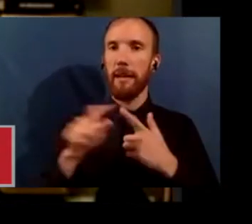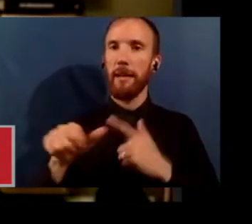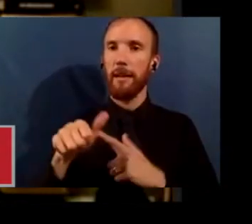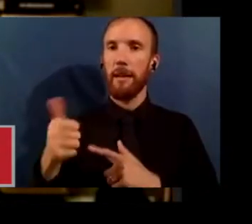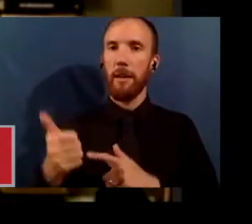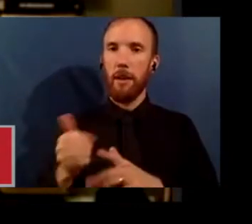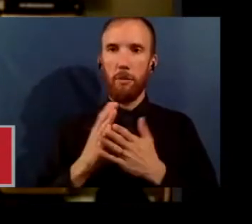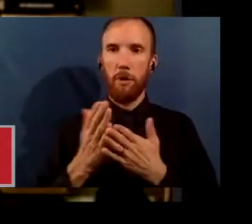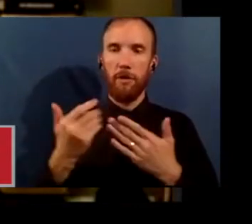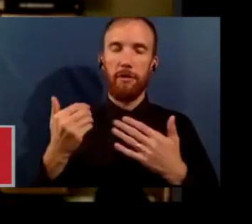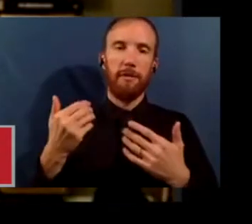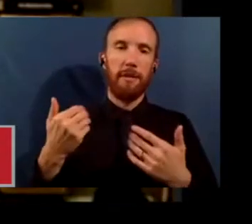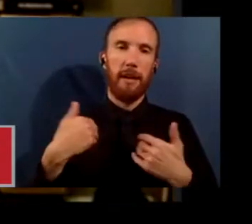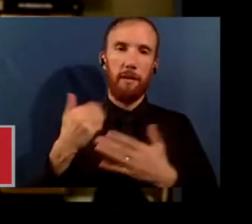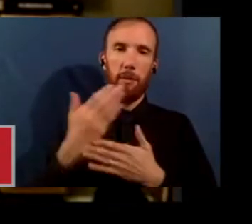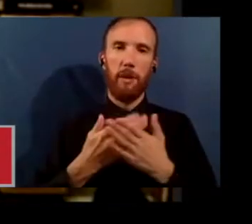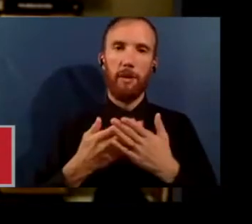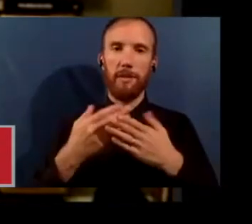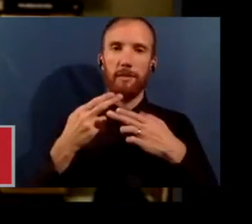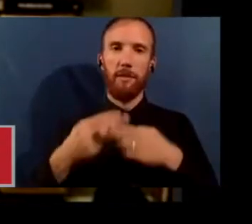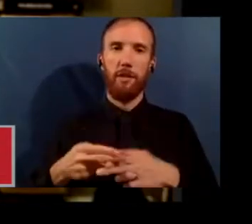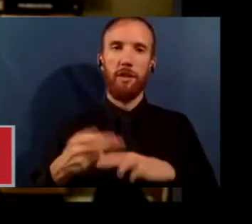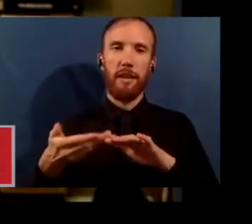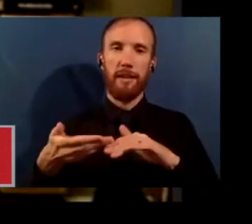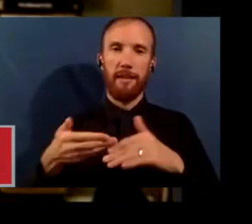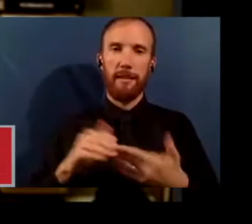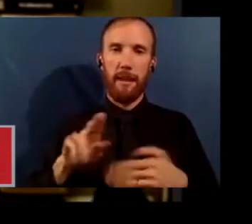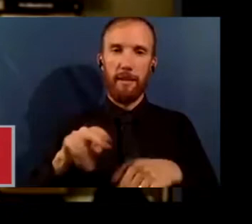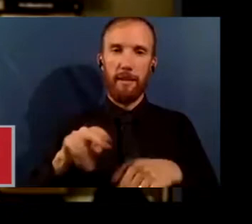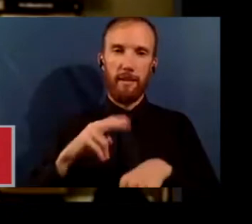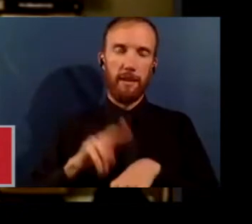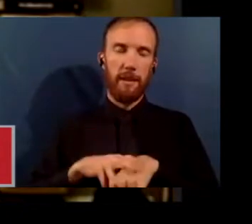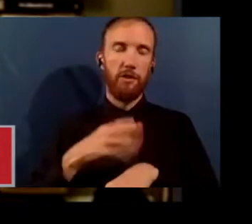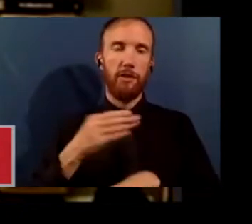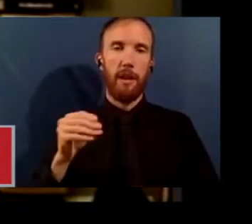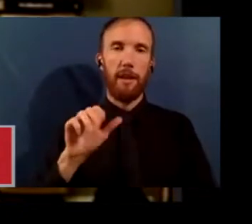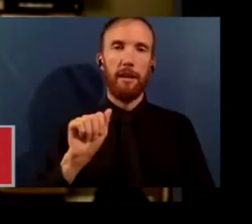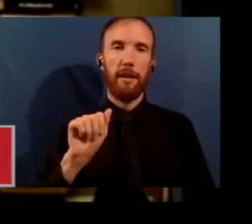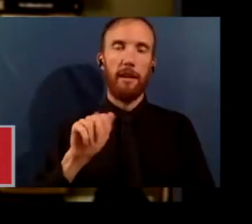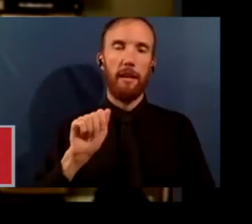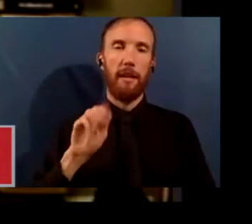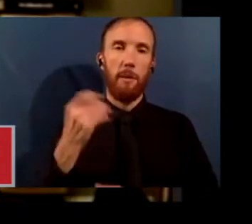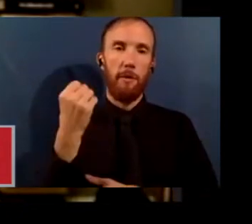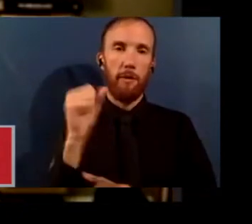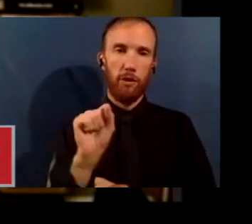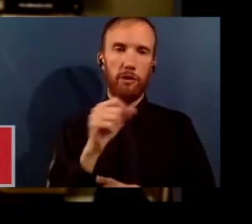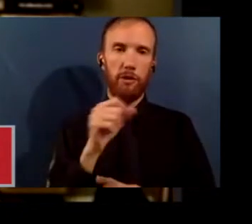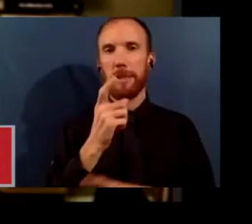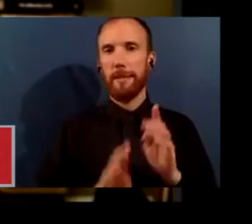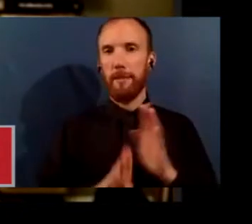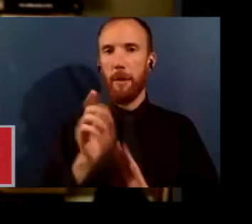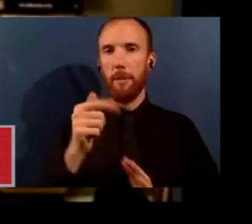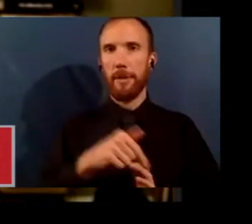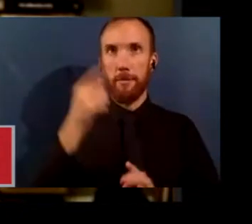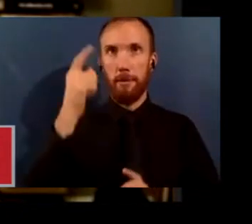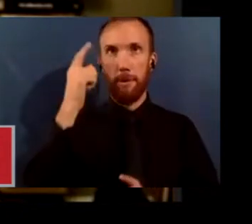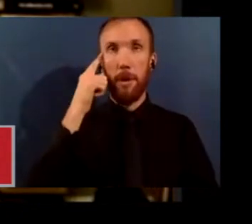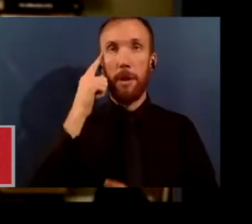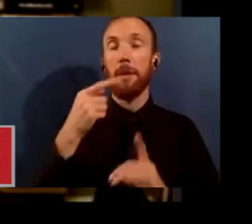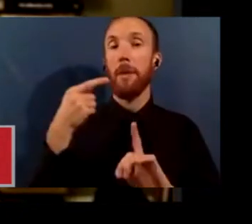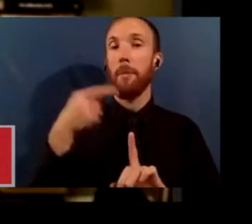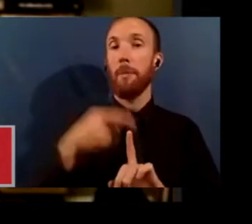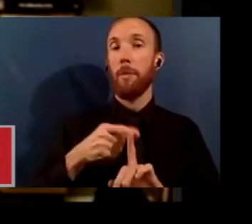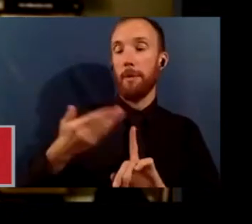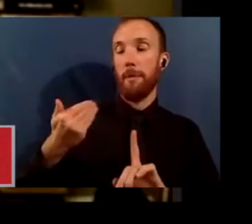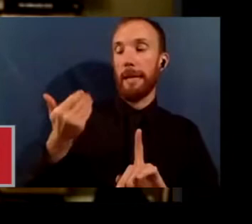of the Nation and the Future of the Arab Revolution, which develops this a little bit. And the point there is that in the